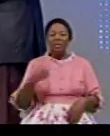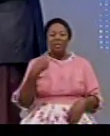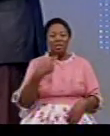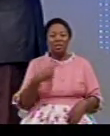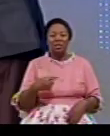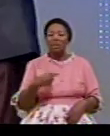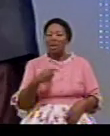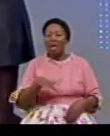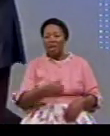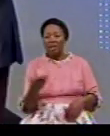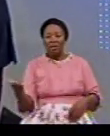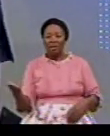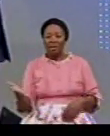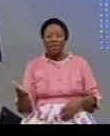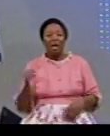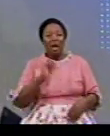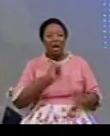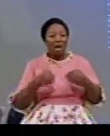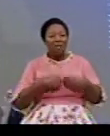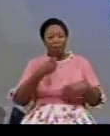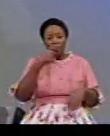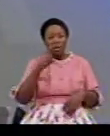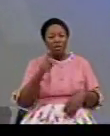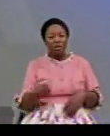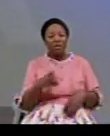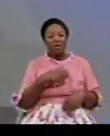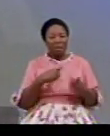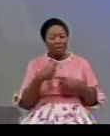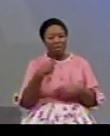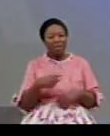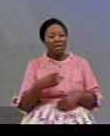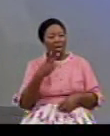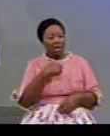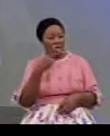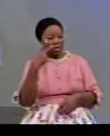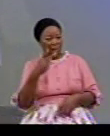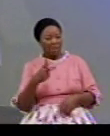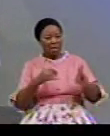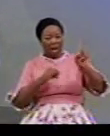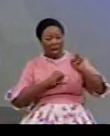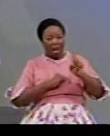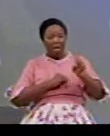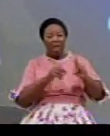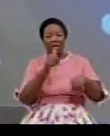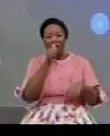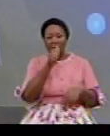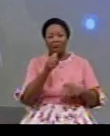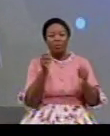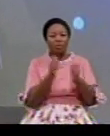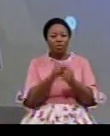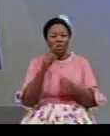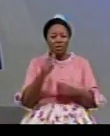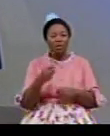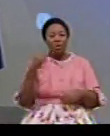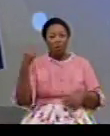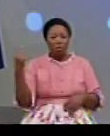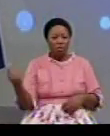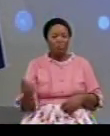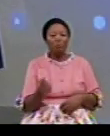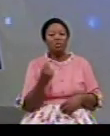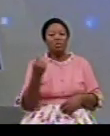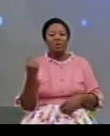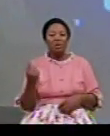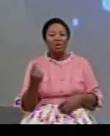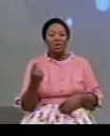that stay under that coming rain, and that rain that is coming upon